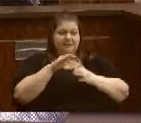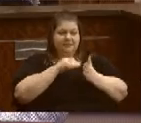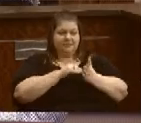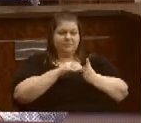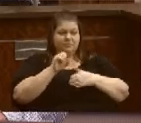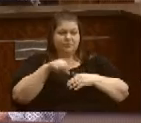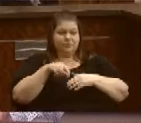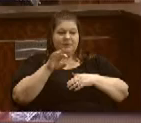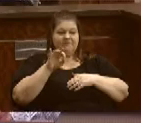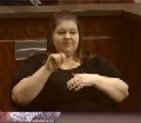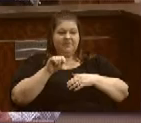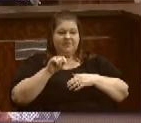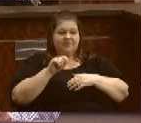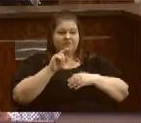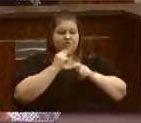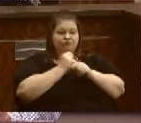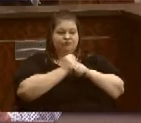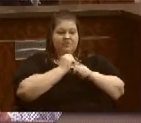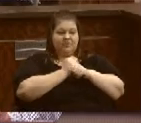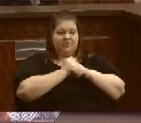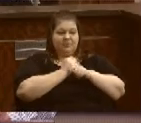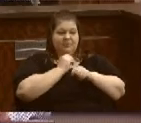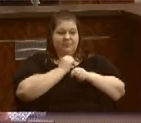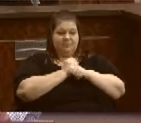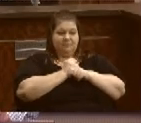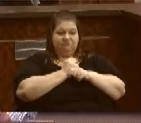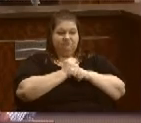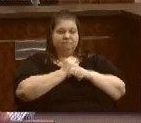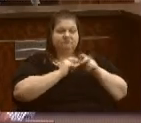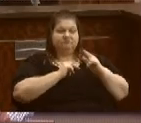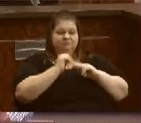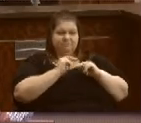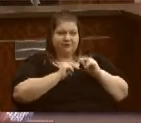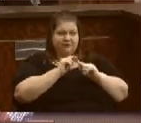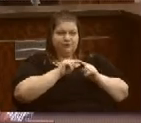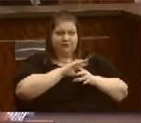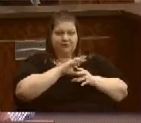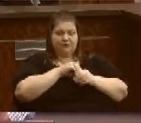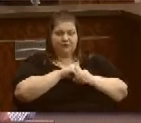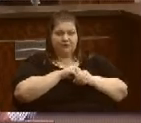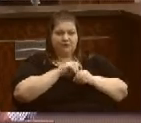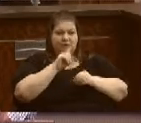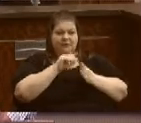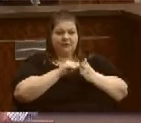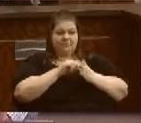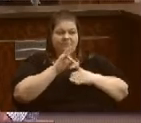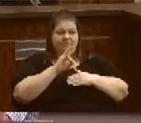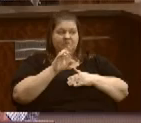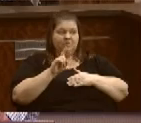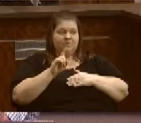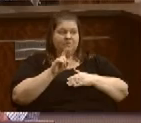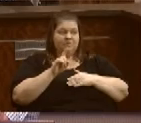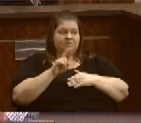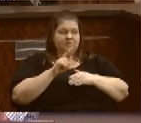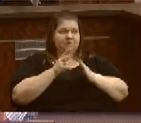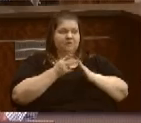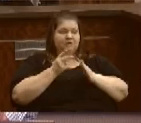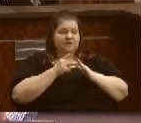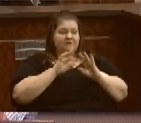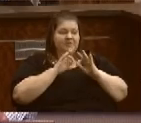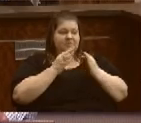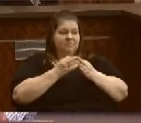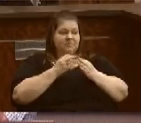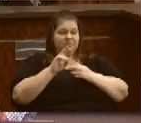square foot trucking terminal and redevelop the site to include 1,071 multifamily units, later changed